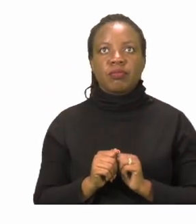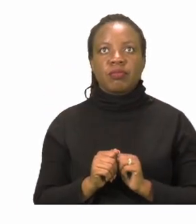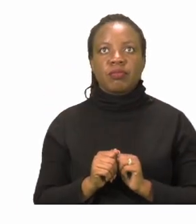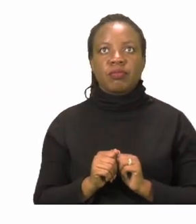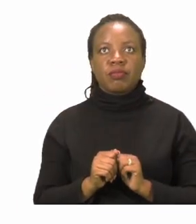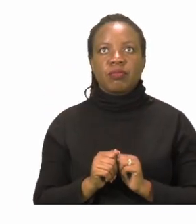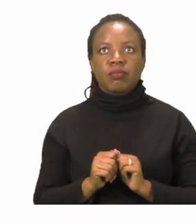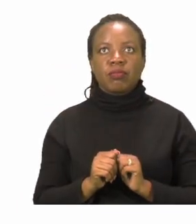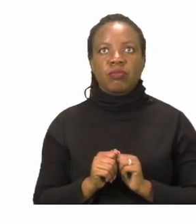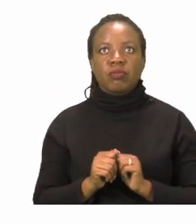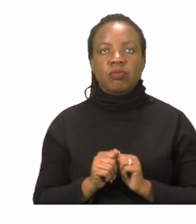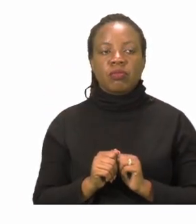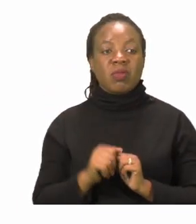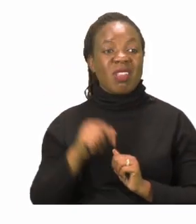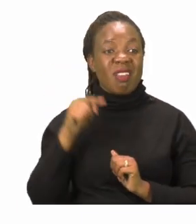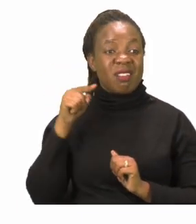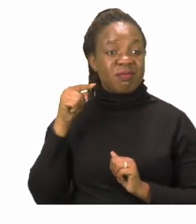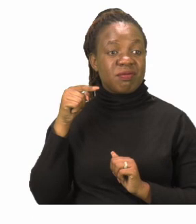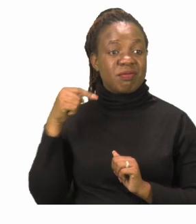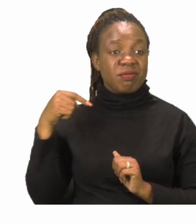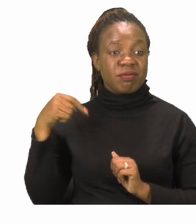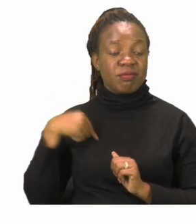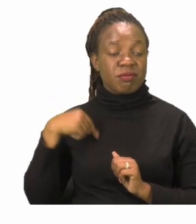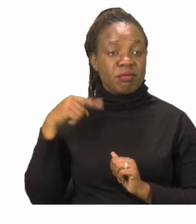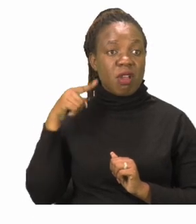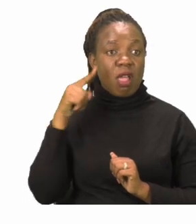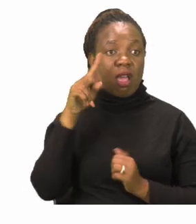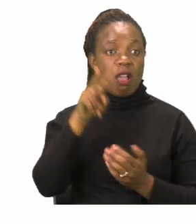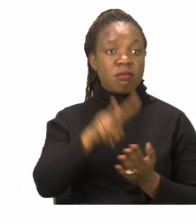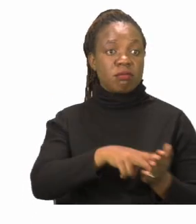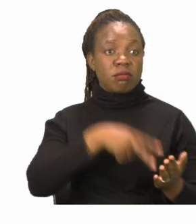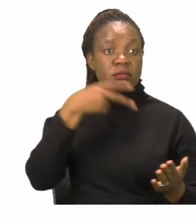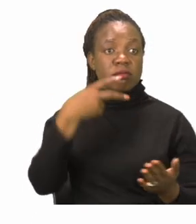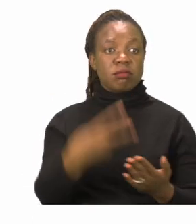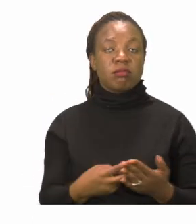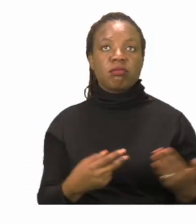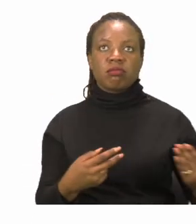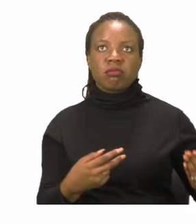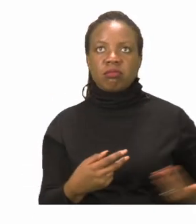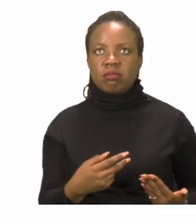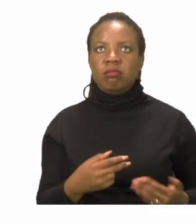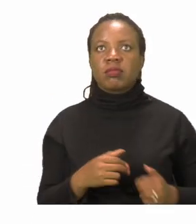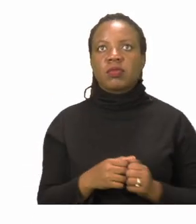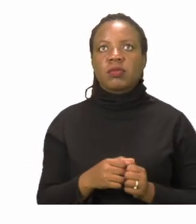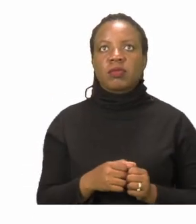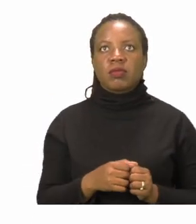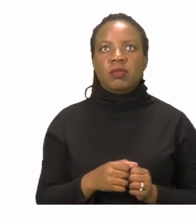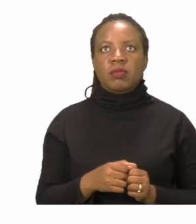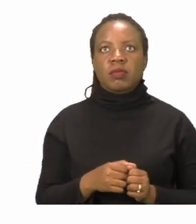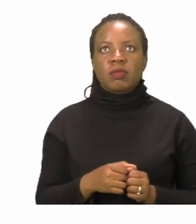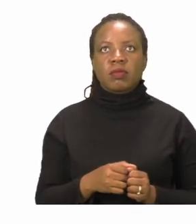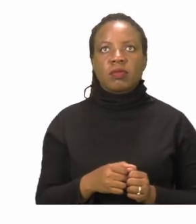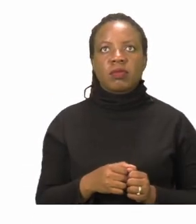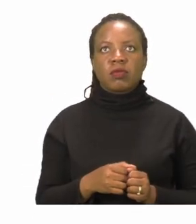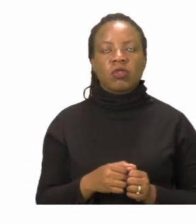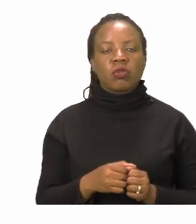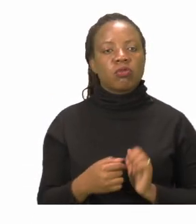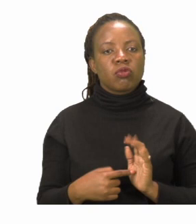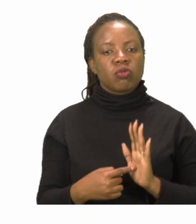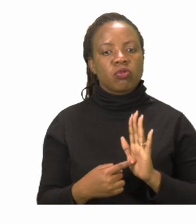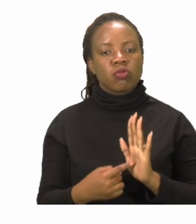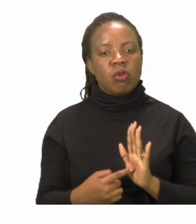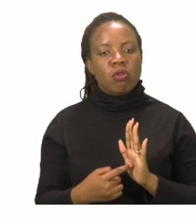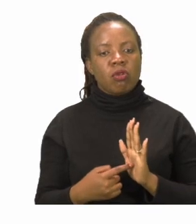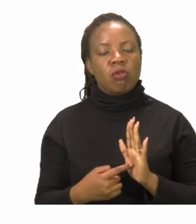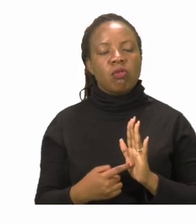he fell off the chair. Can you hear the difference in my voice? That means that we are showing a